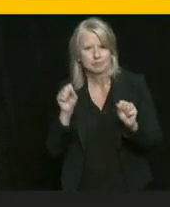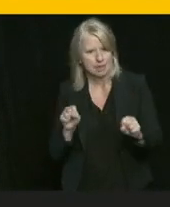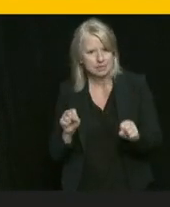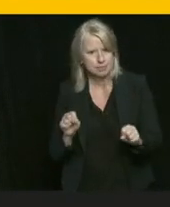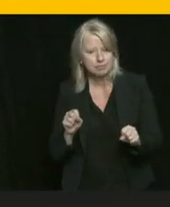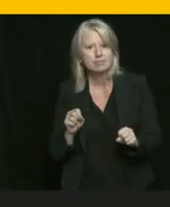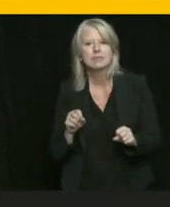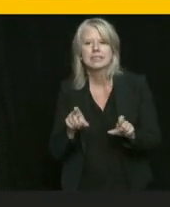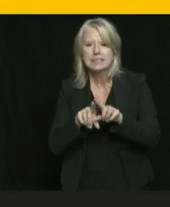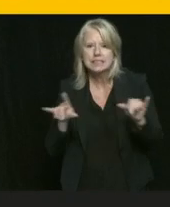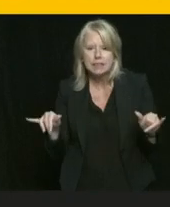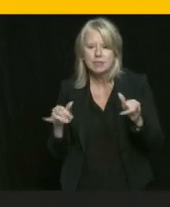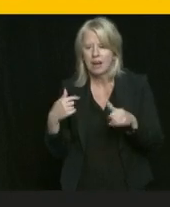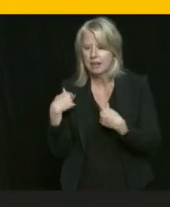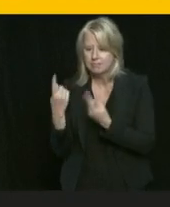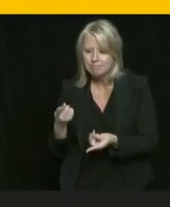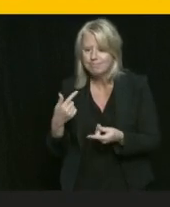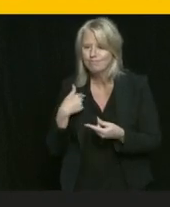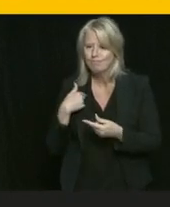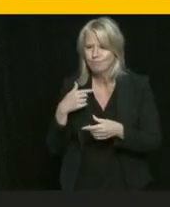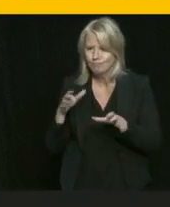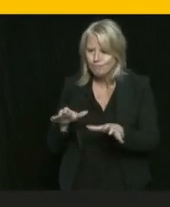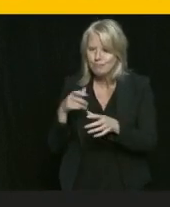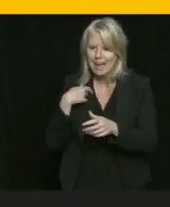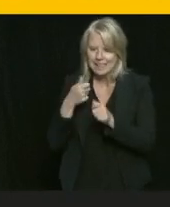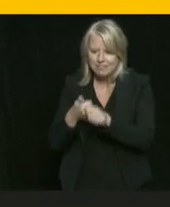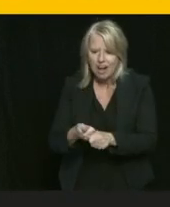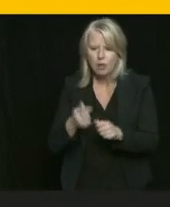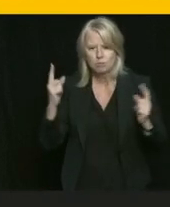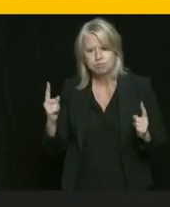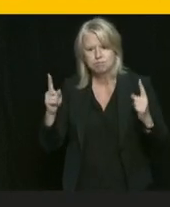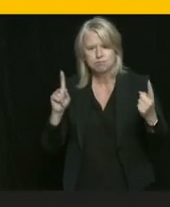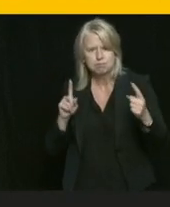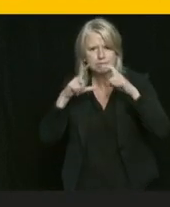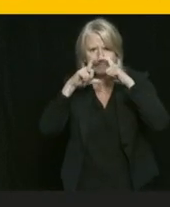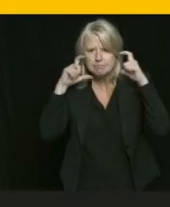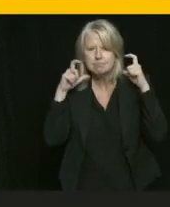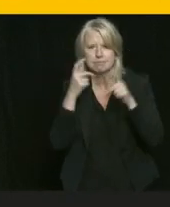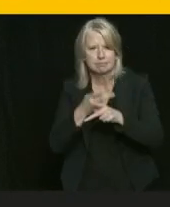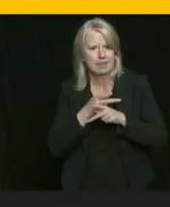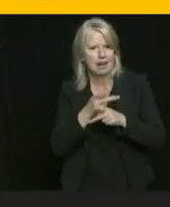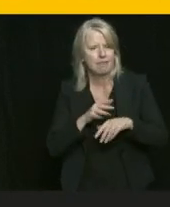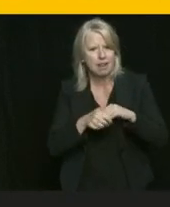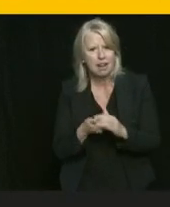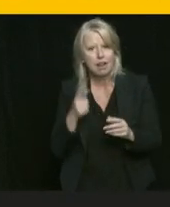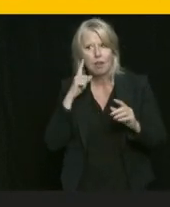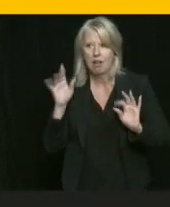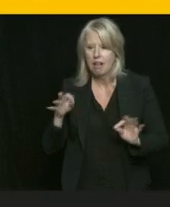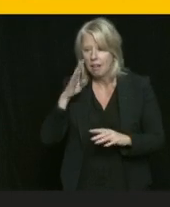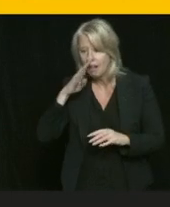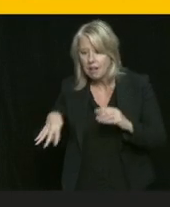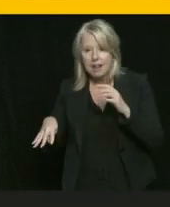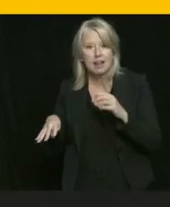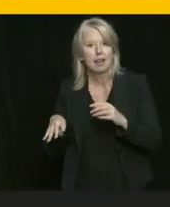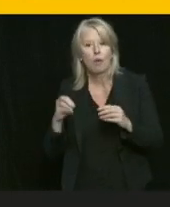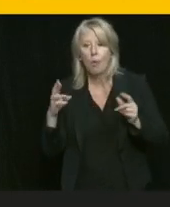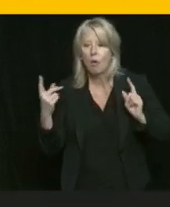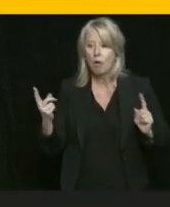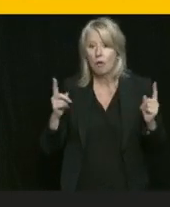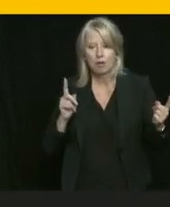While performing those other key steps with precision. No cutting corners or skipping essential distancing